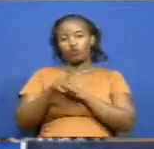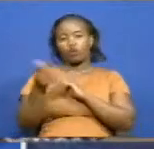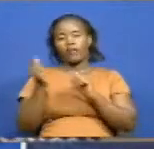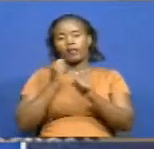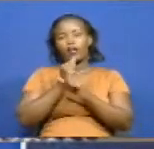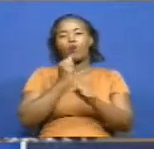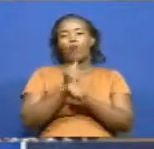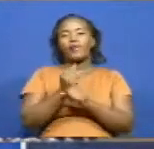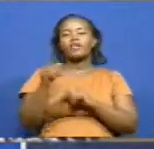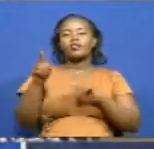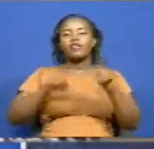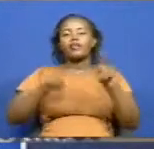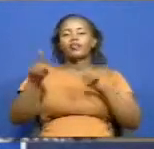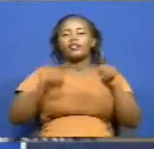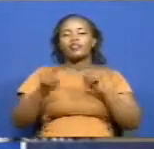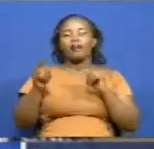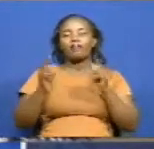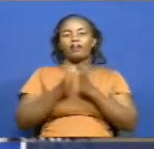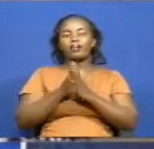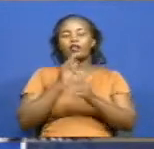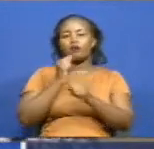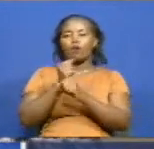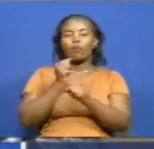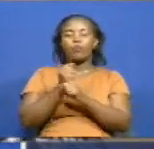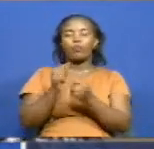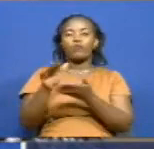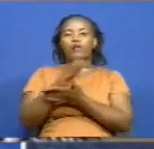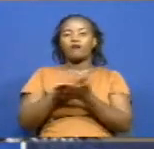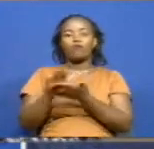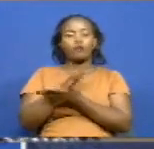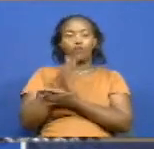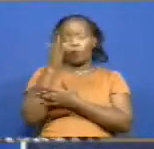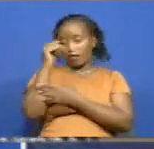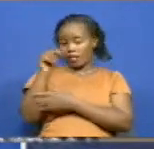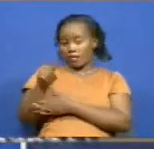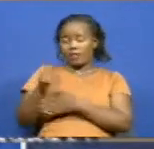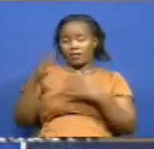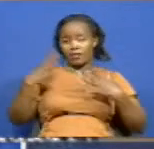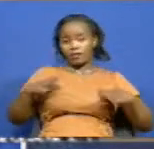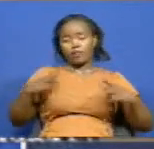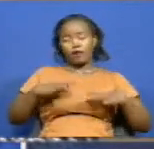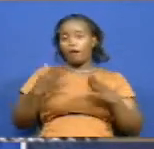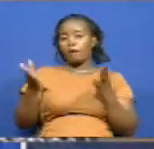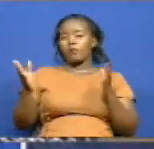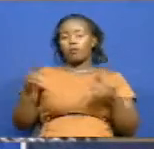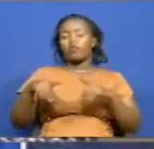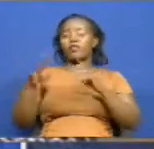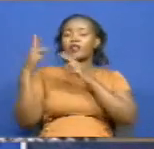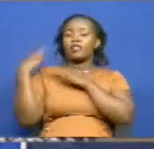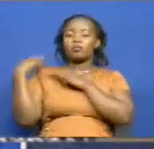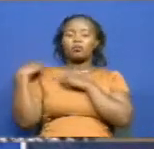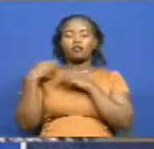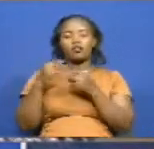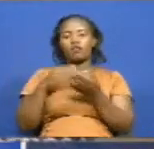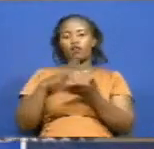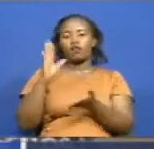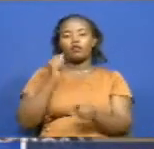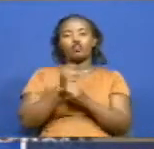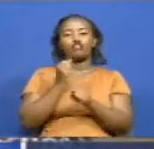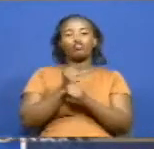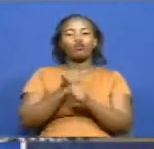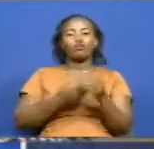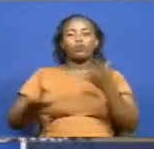in the travel and the tour operations field, because these are people who, by nature of their trade, they must have